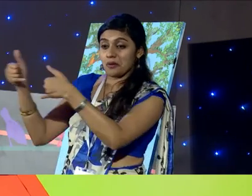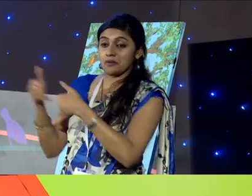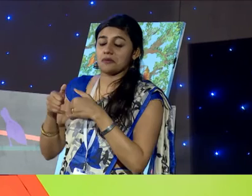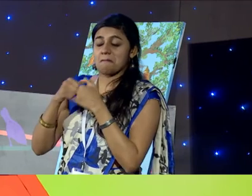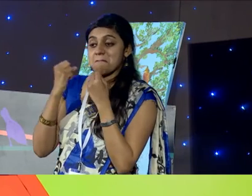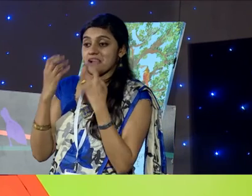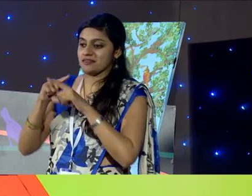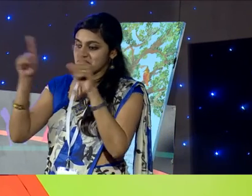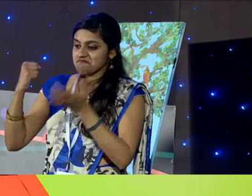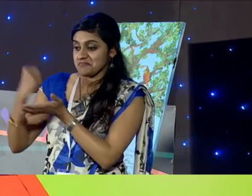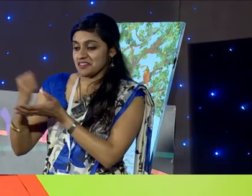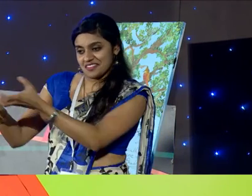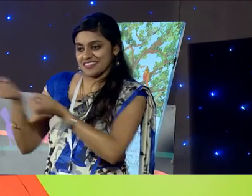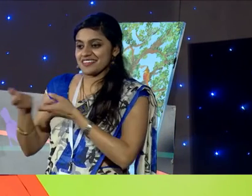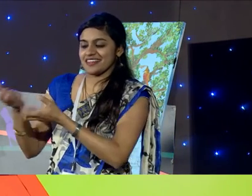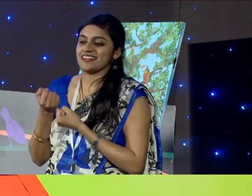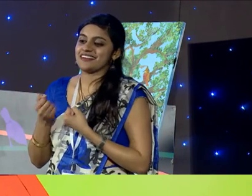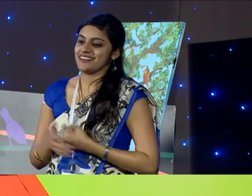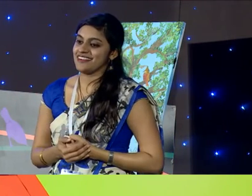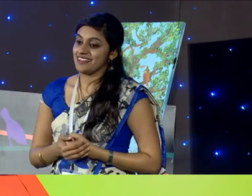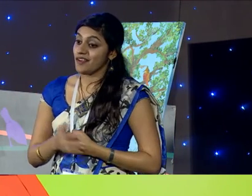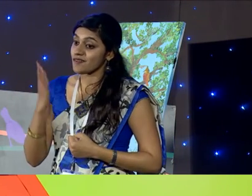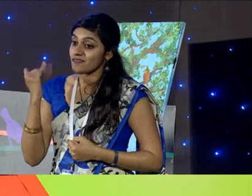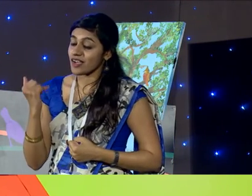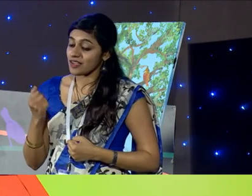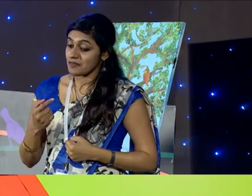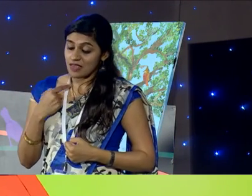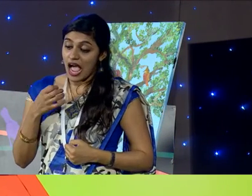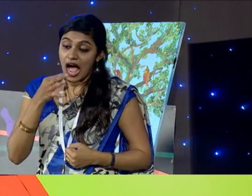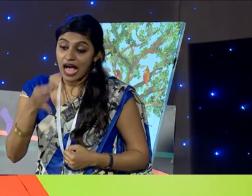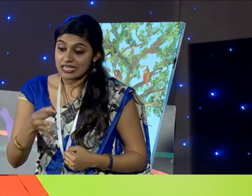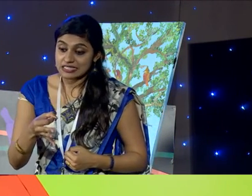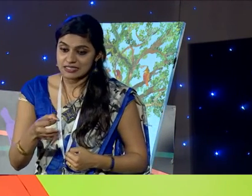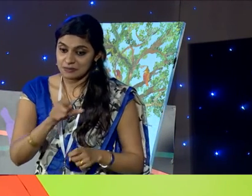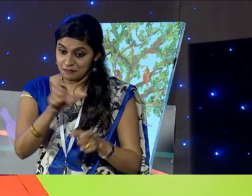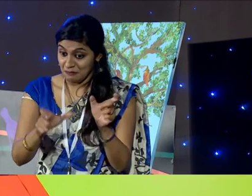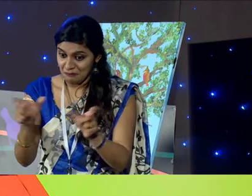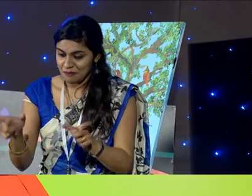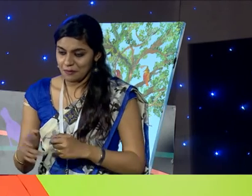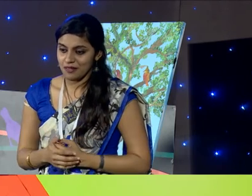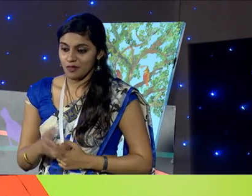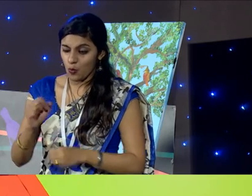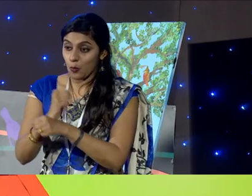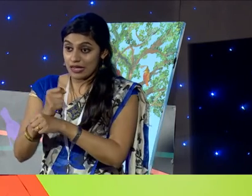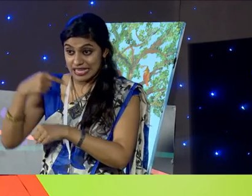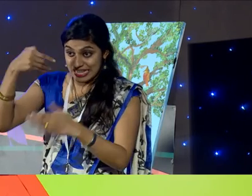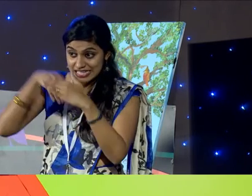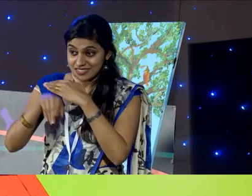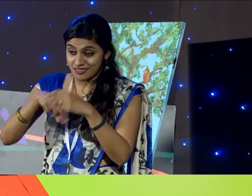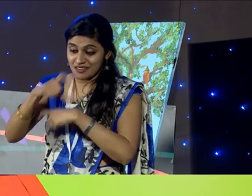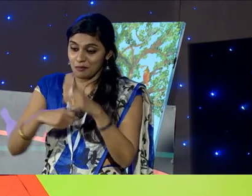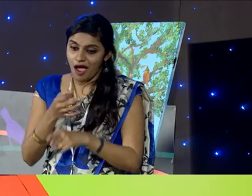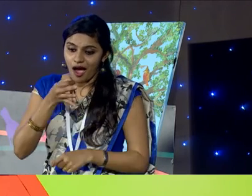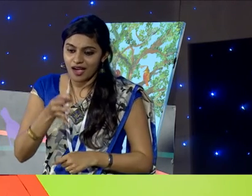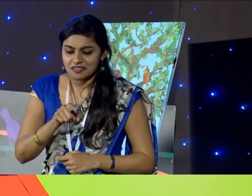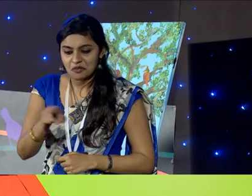that the most common refrain of employees when they were asked, about 2,500 employees participated in the survey from our company, was that they were